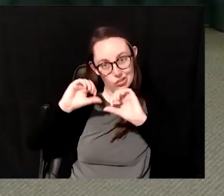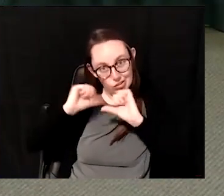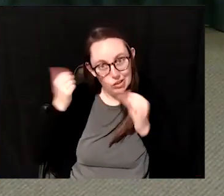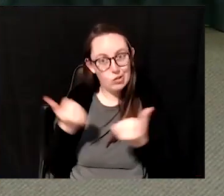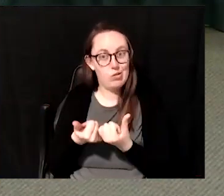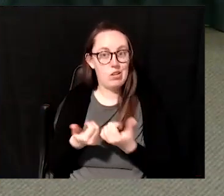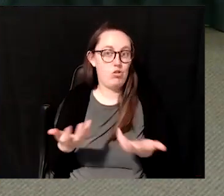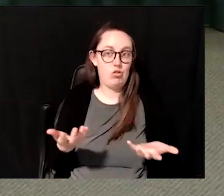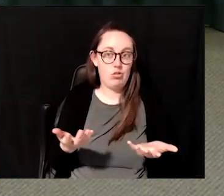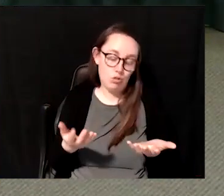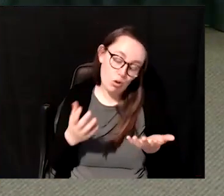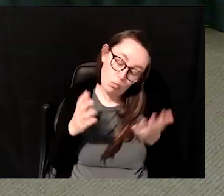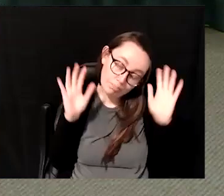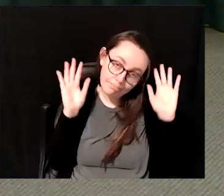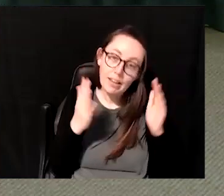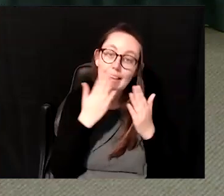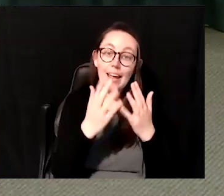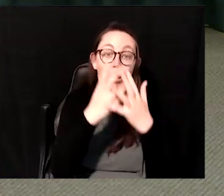discussion